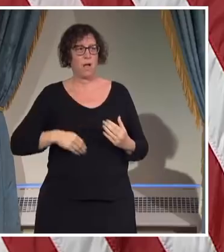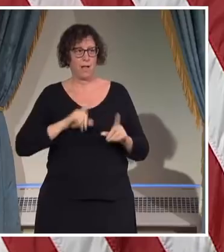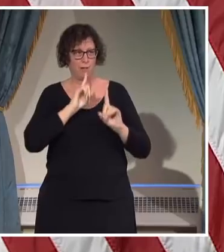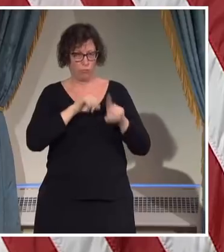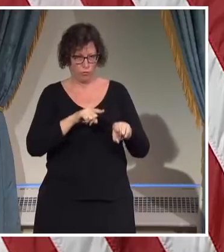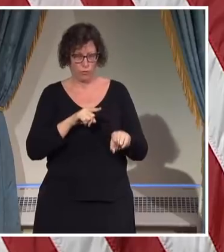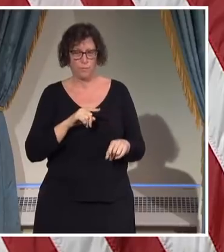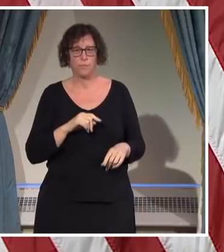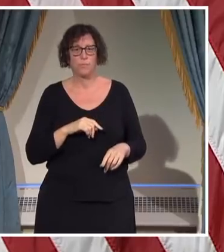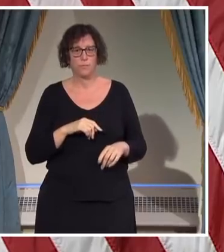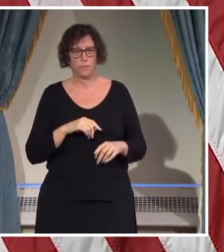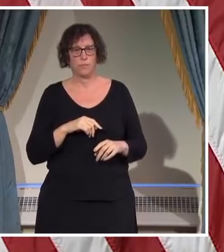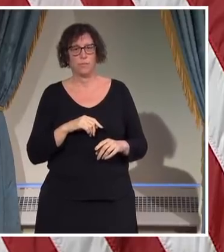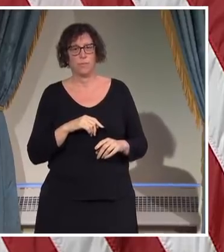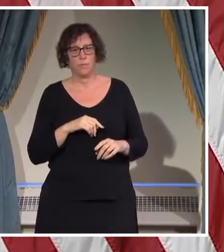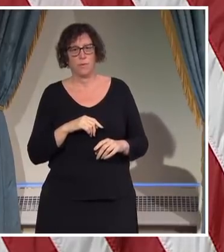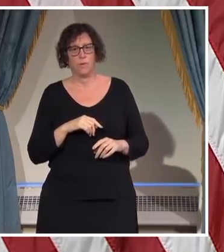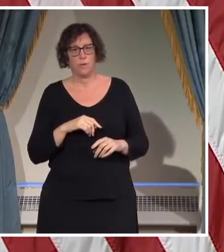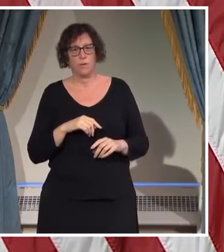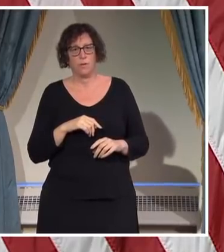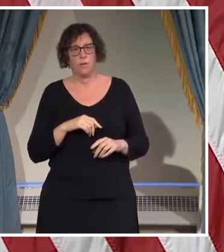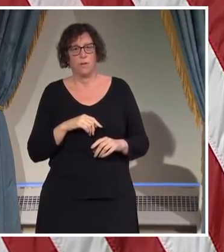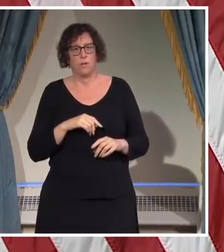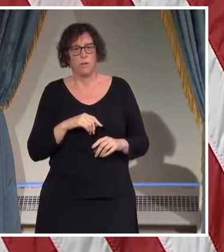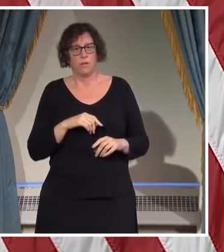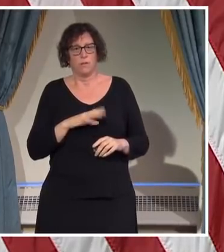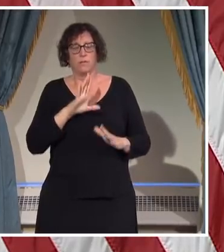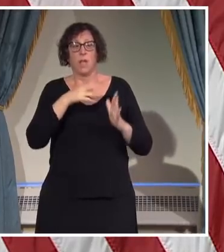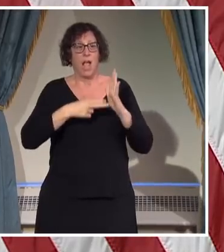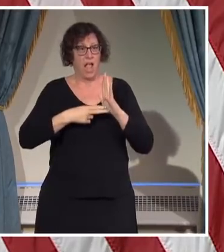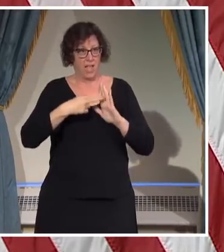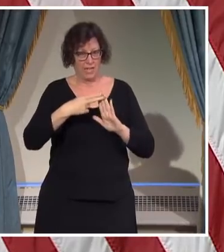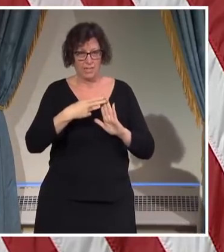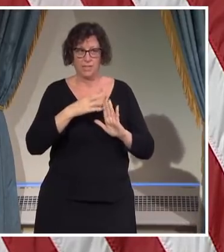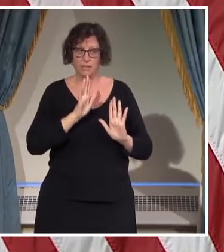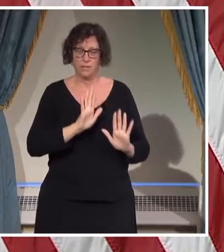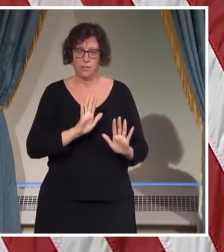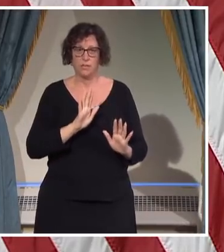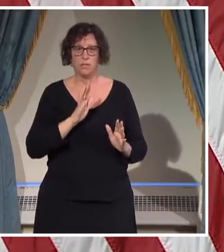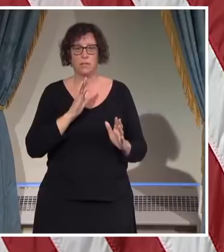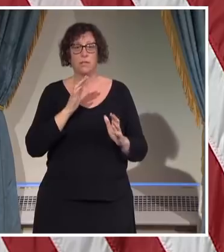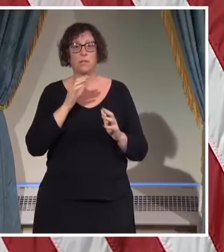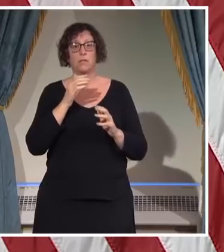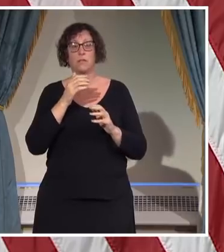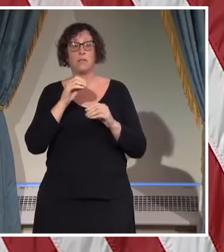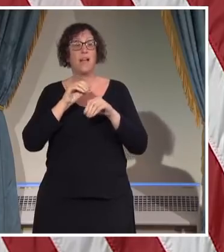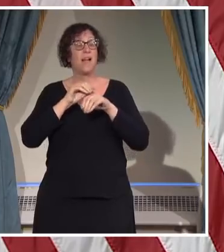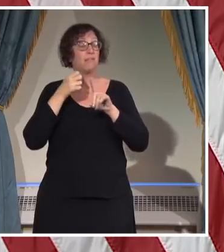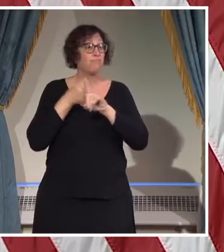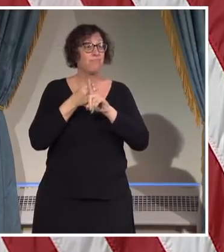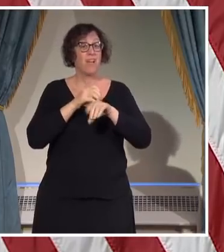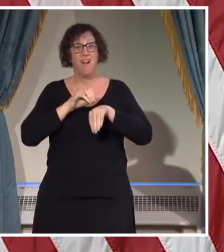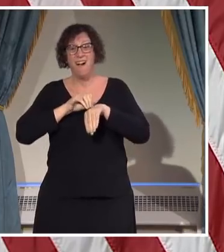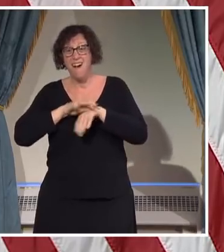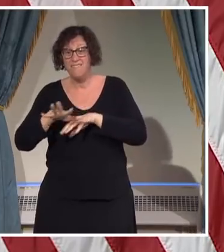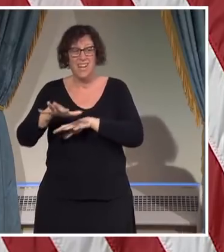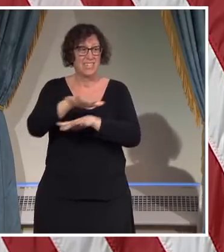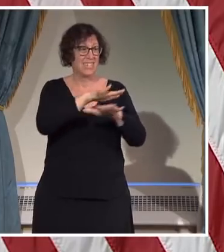Clear look, everyone's being affected. And, I said in my message this morning that we should